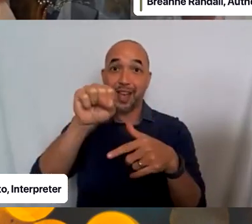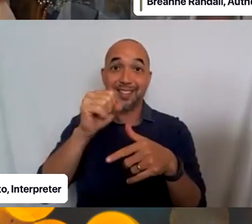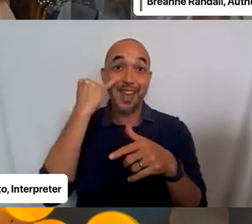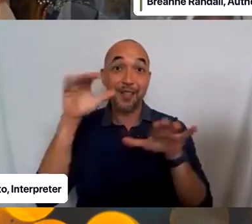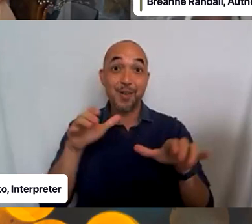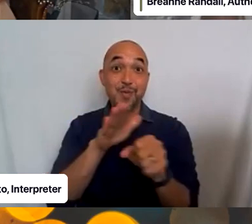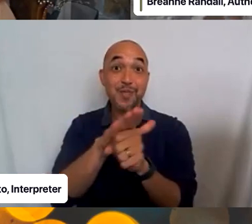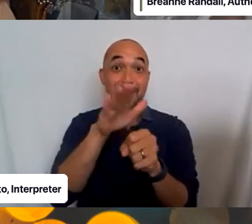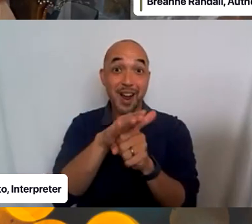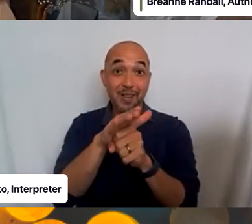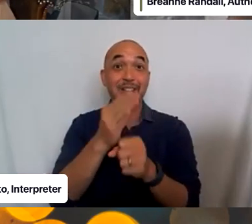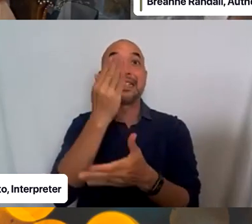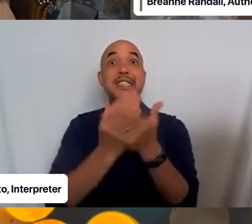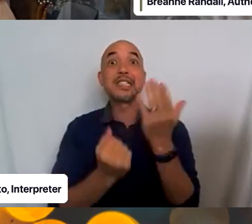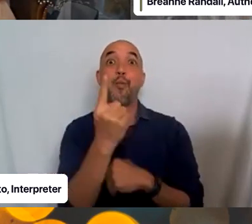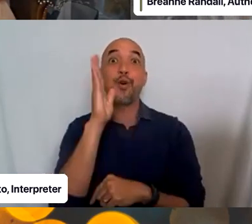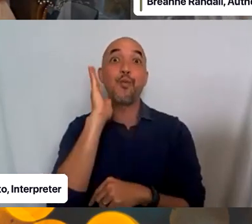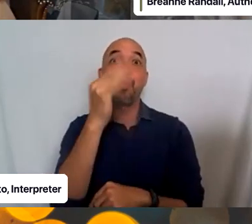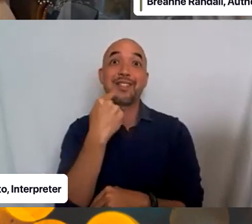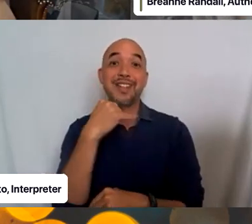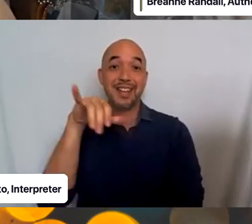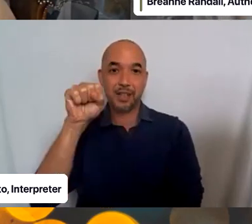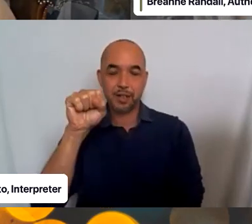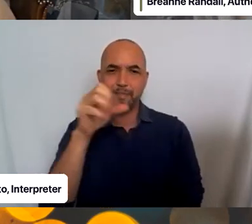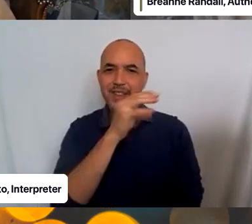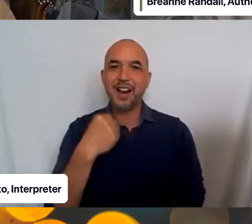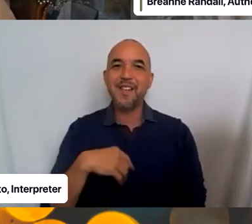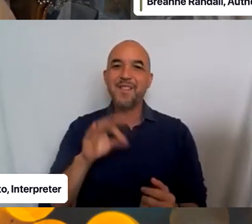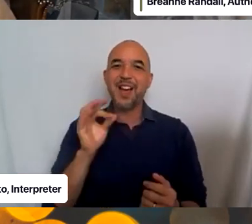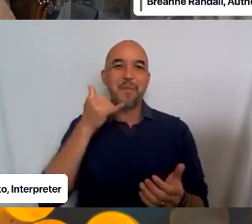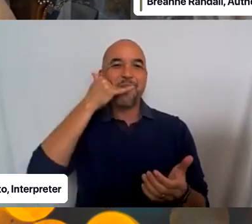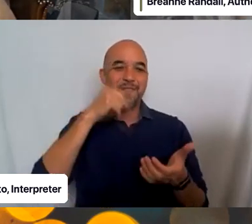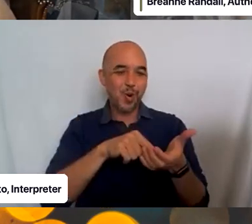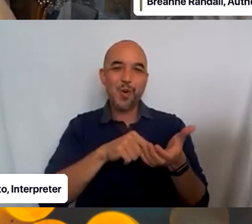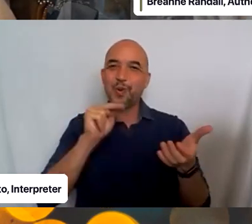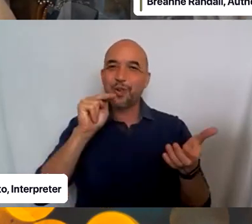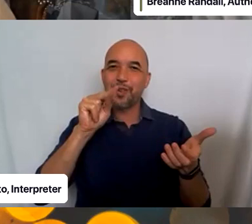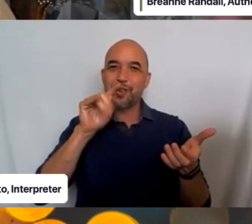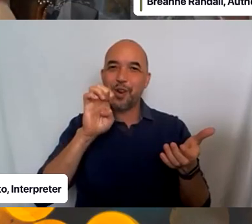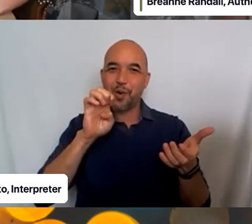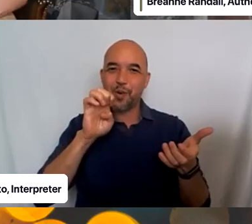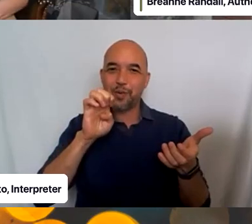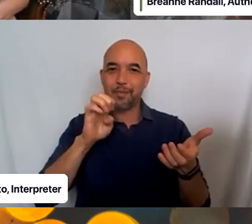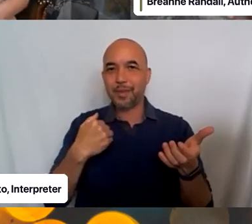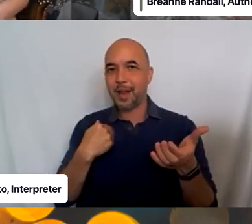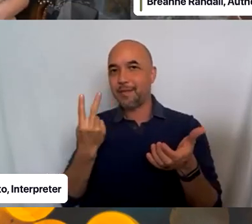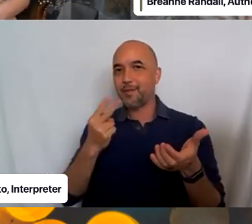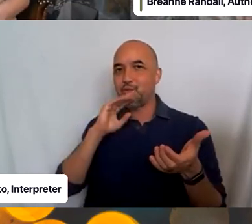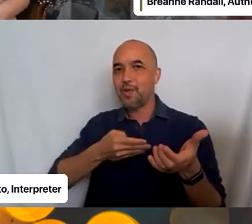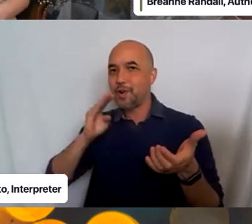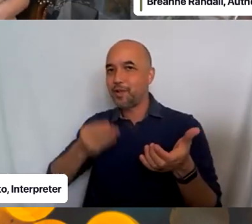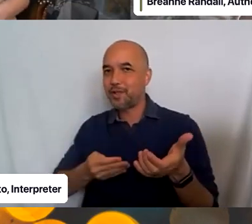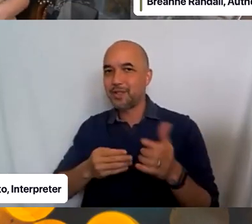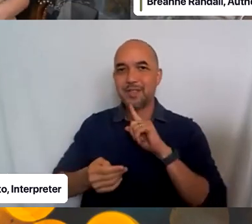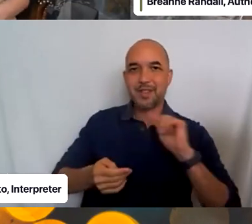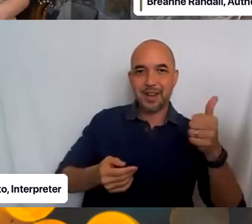there will be the answer that I want. And I found this note in my phone just like 2 days ago. So I have 2 daughters, one's 10